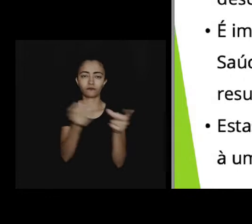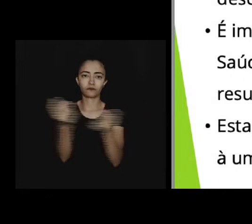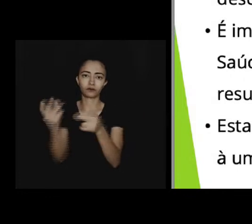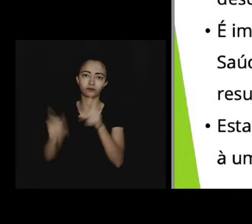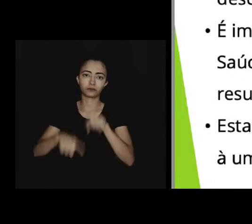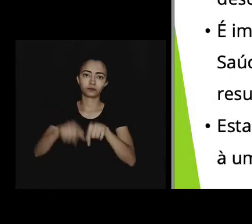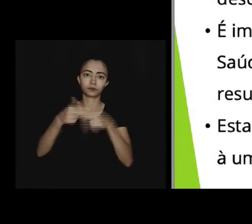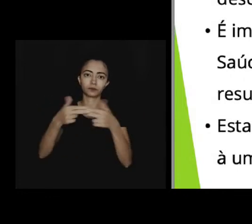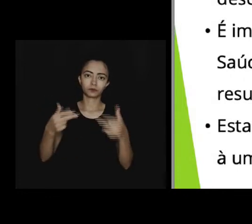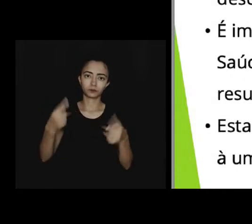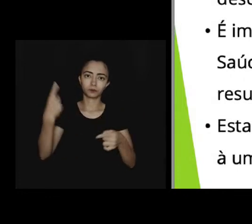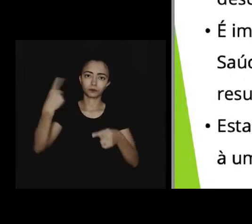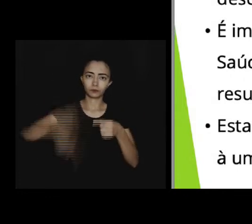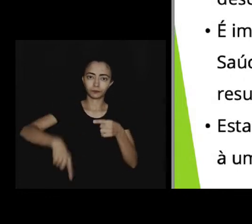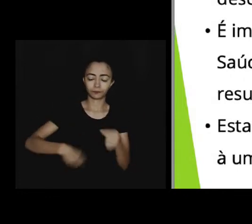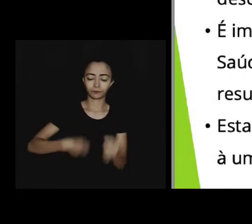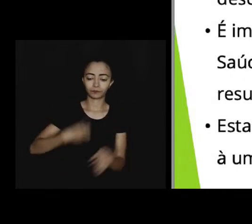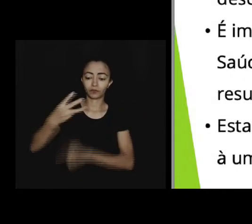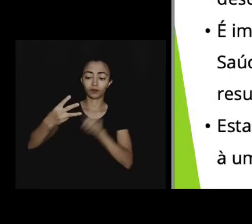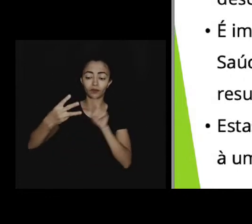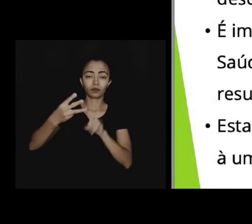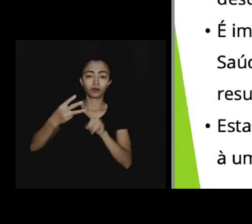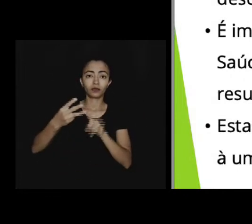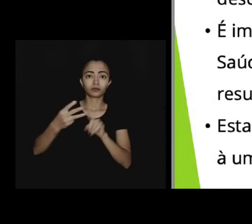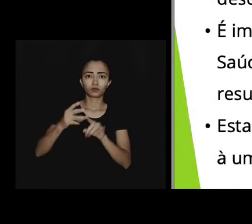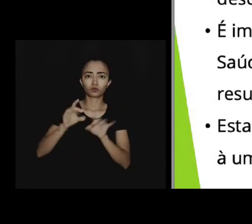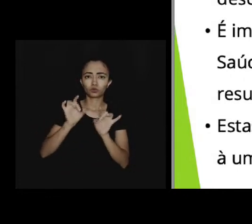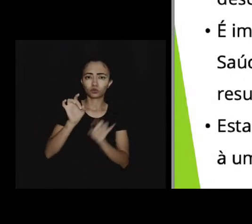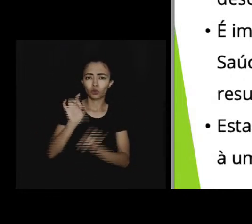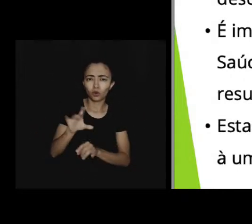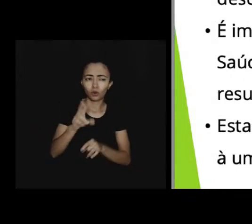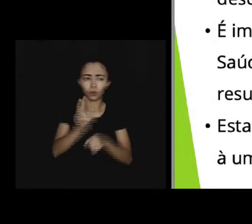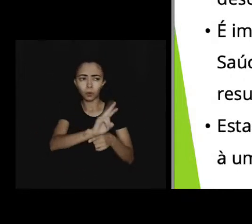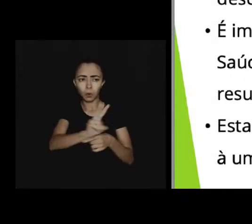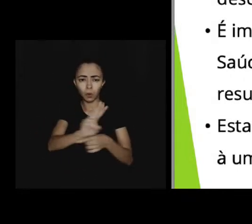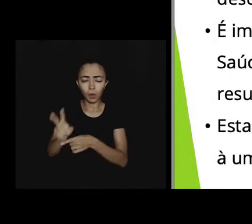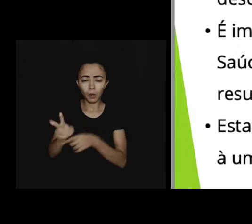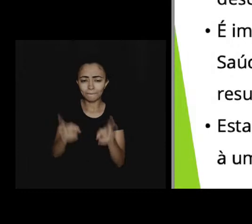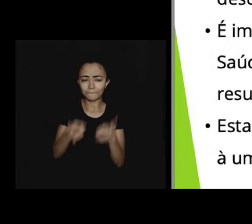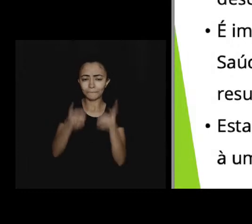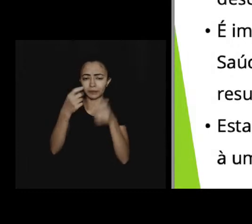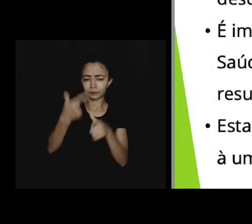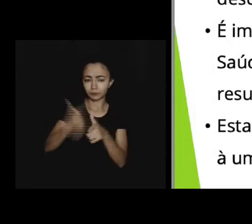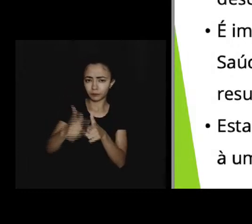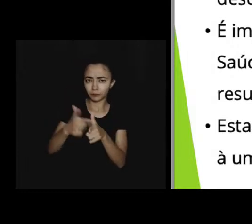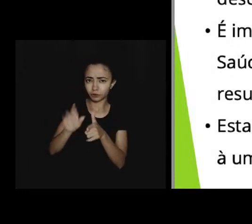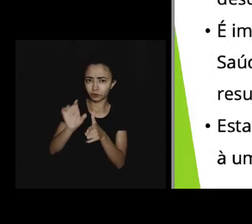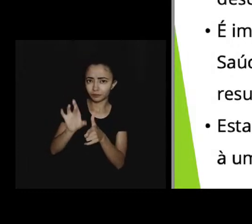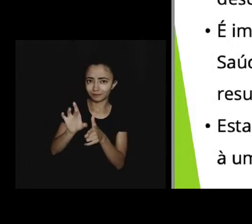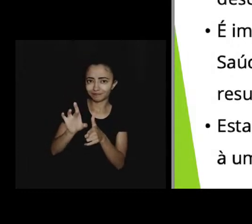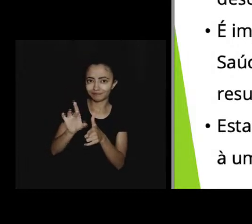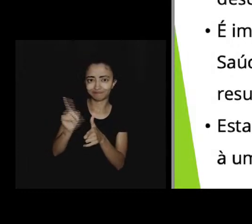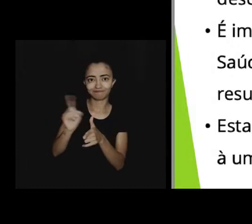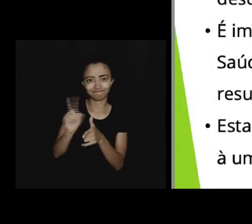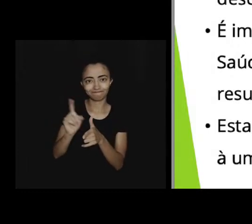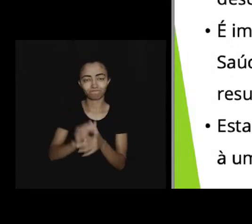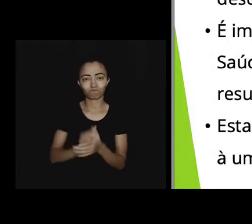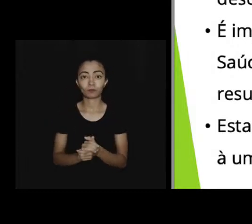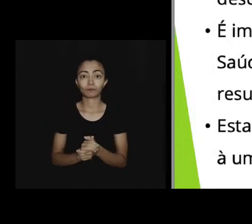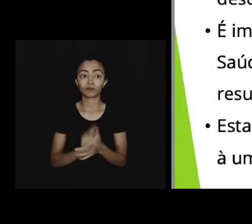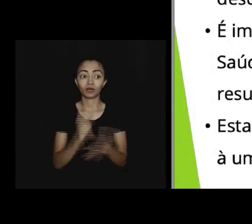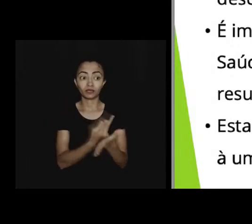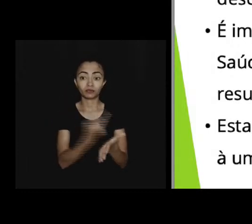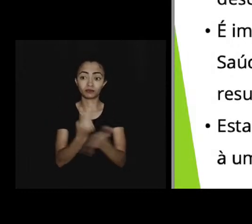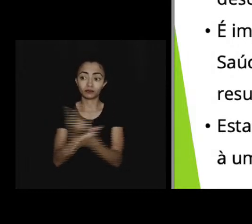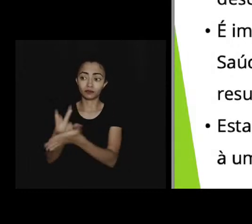lastly, it's not enough to monitor. It's not enough to just recognize this problem. These infractions